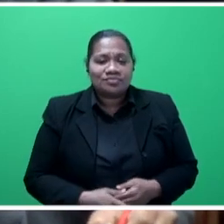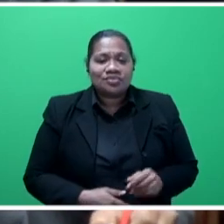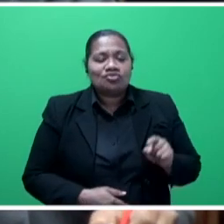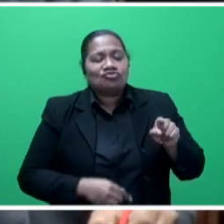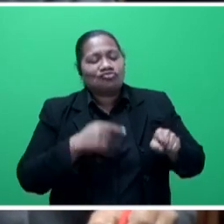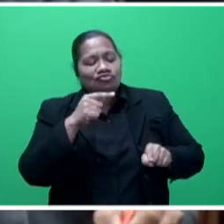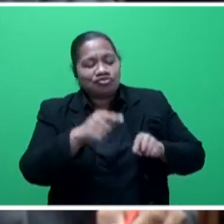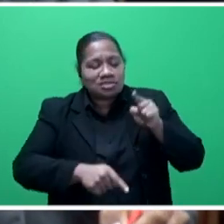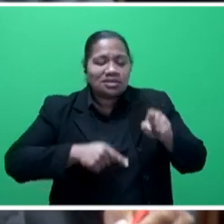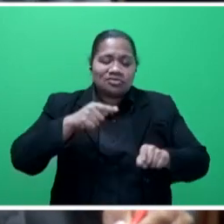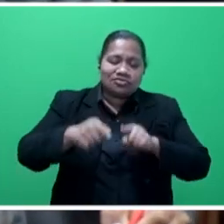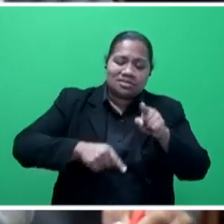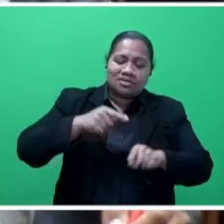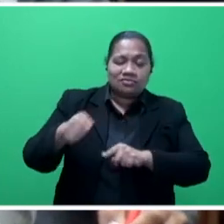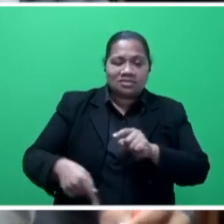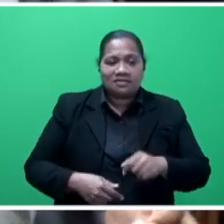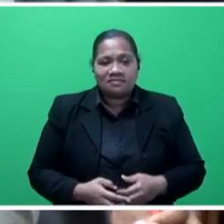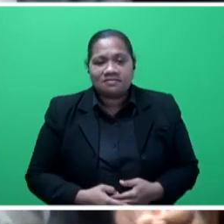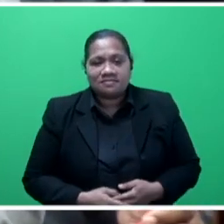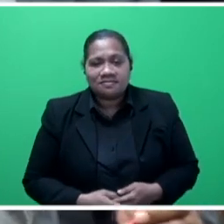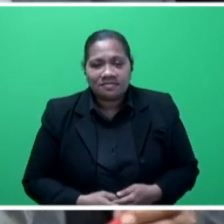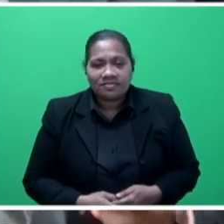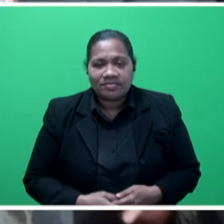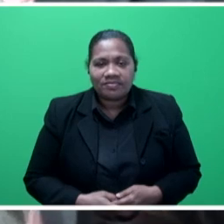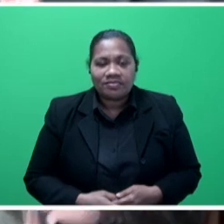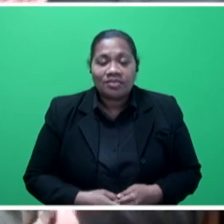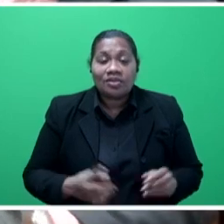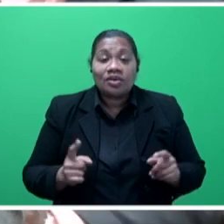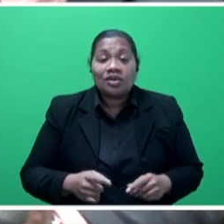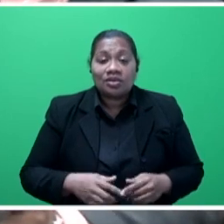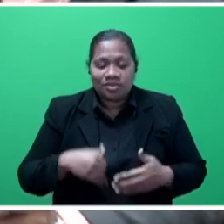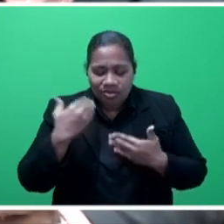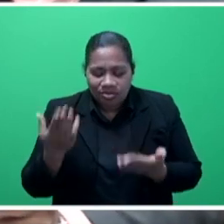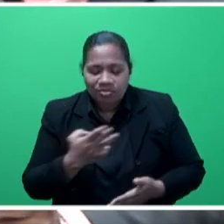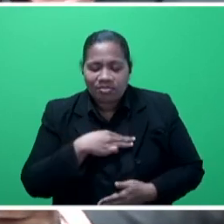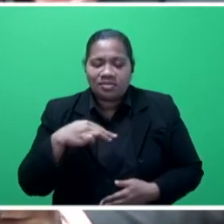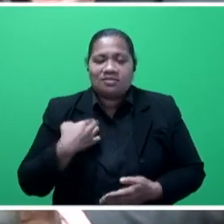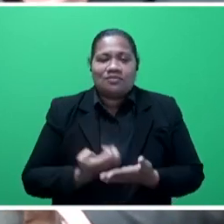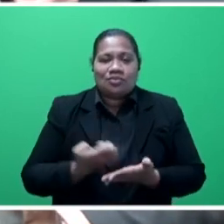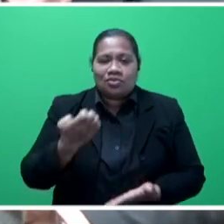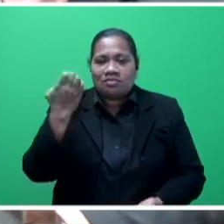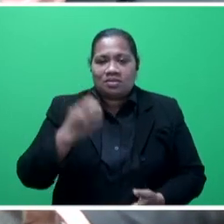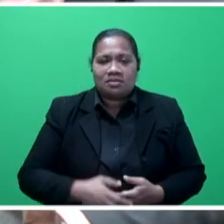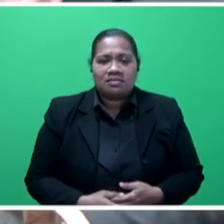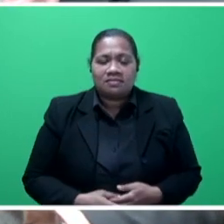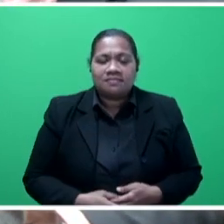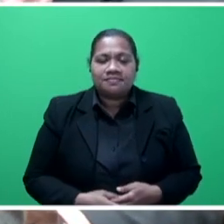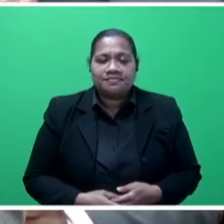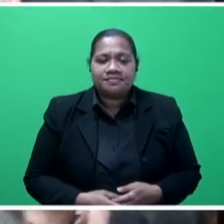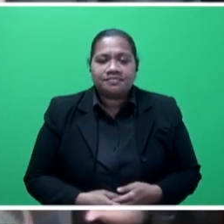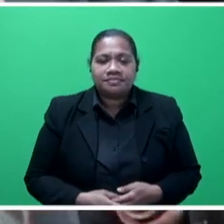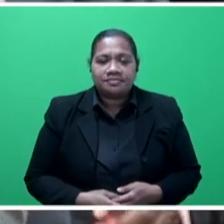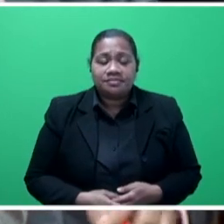and criticize, and criticize the Honorable Minister for Economy. But their destructive criticism